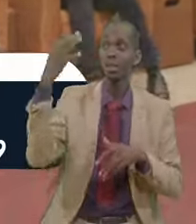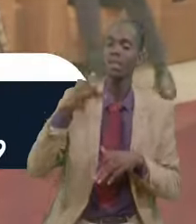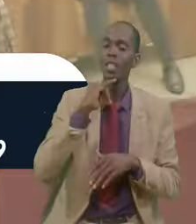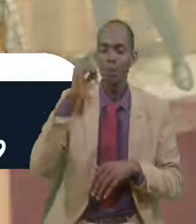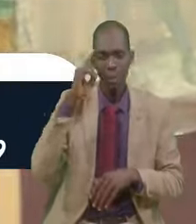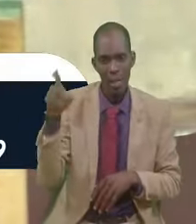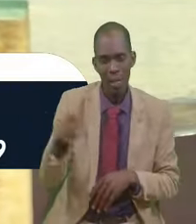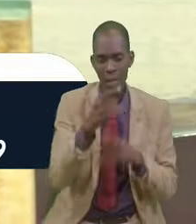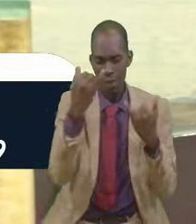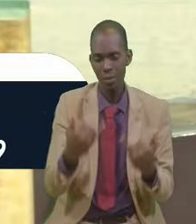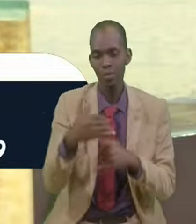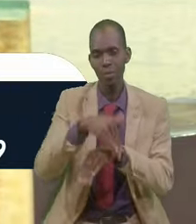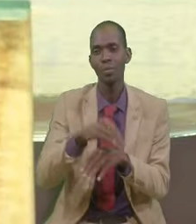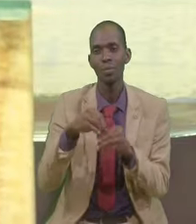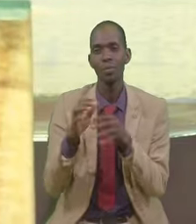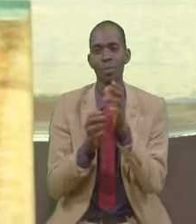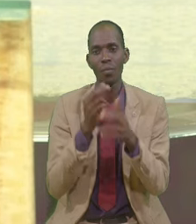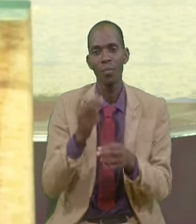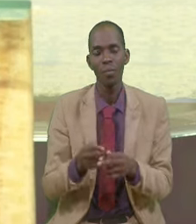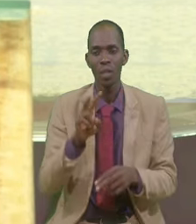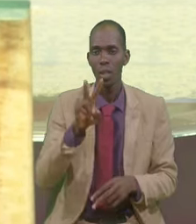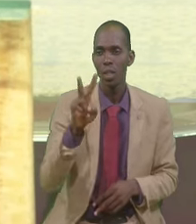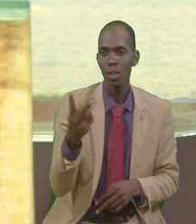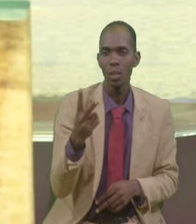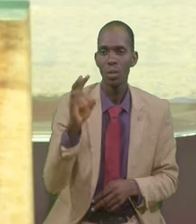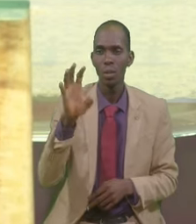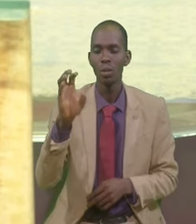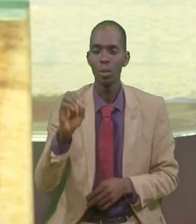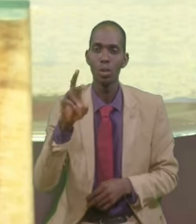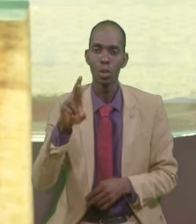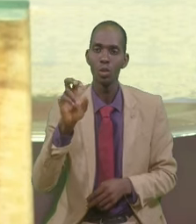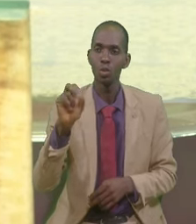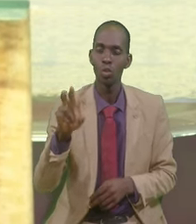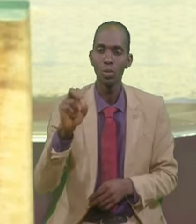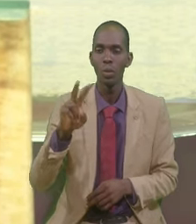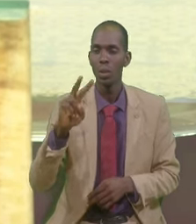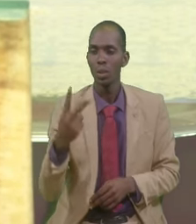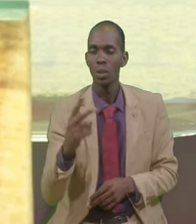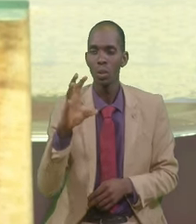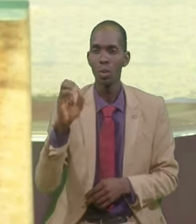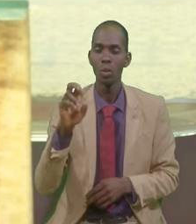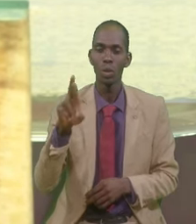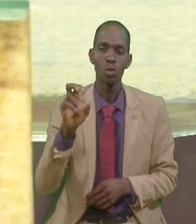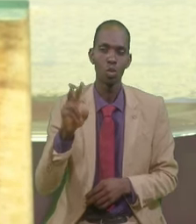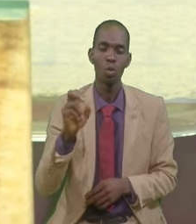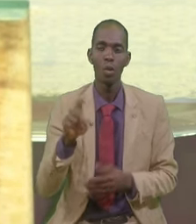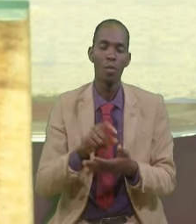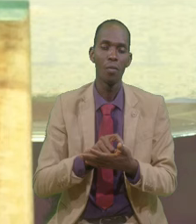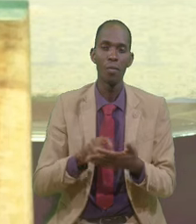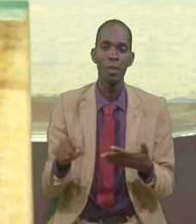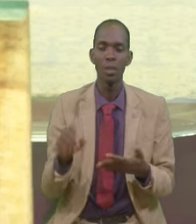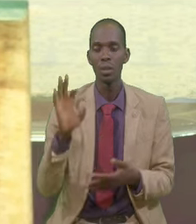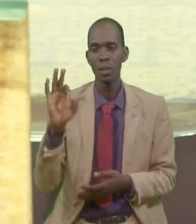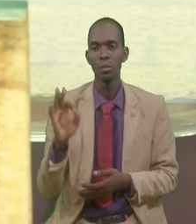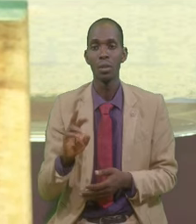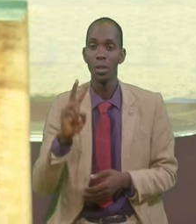you tonight. In 2 Corinthians chapter 12, 2 Corinthians chapter 12, and we're looking at verse